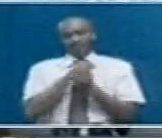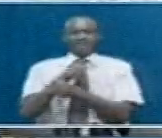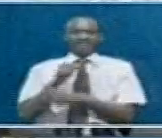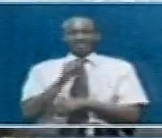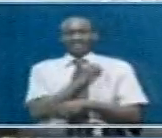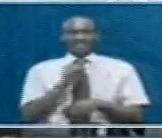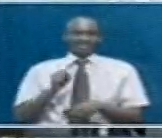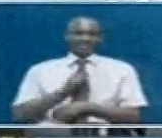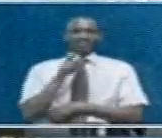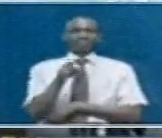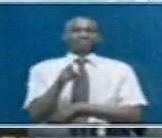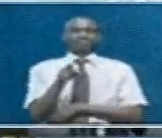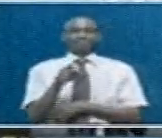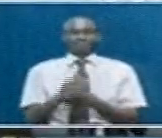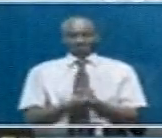senatorial seat.